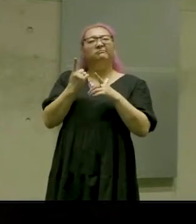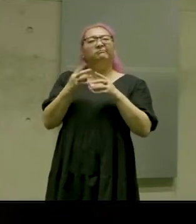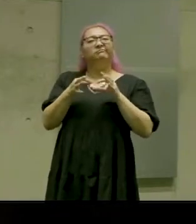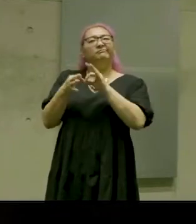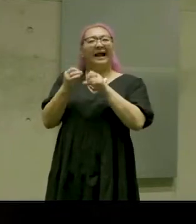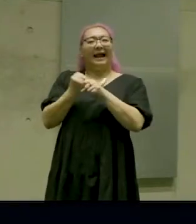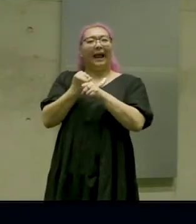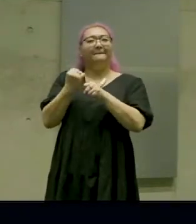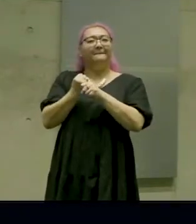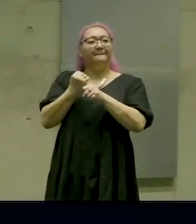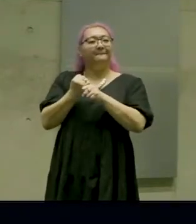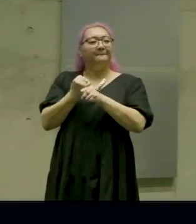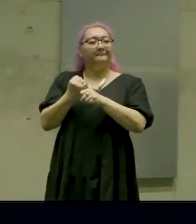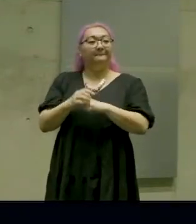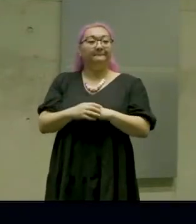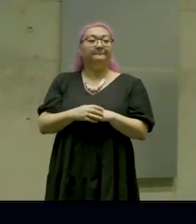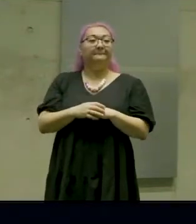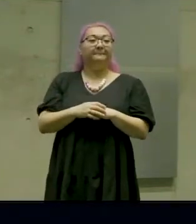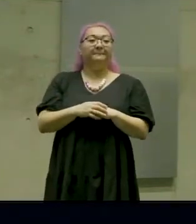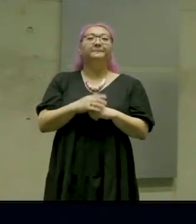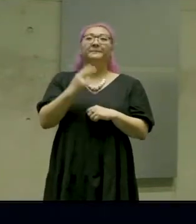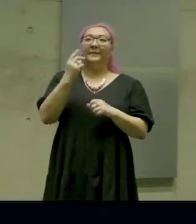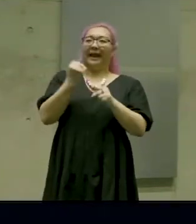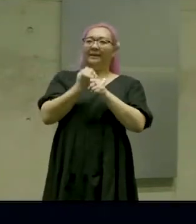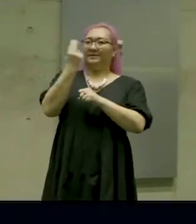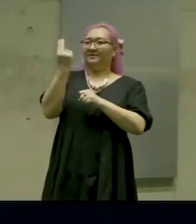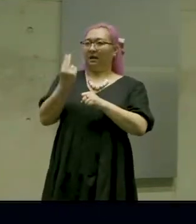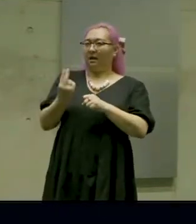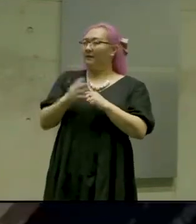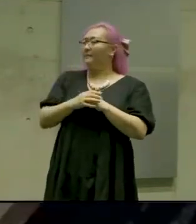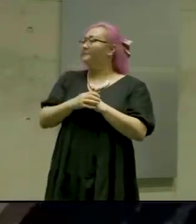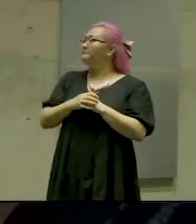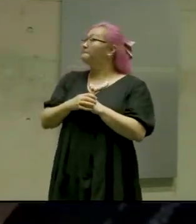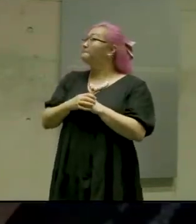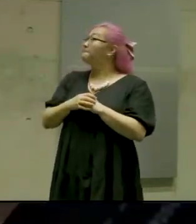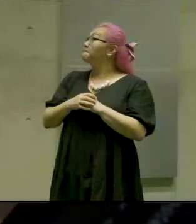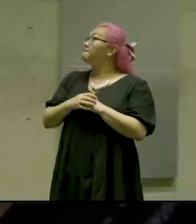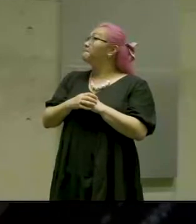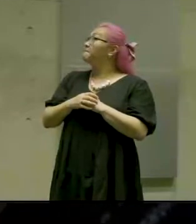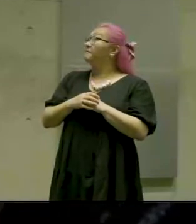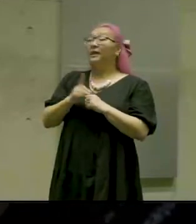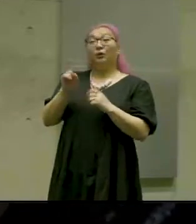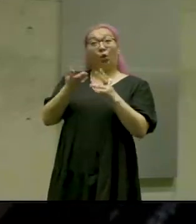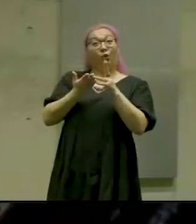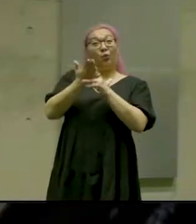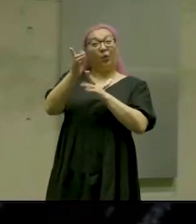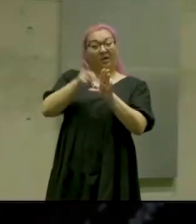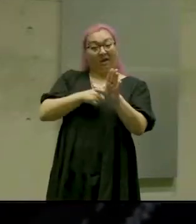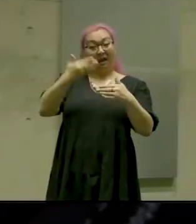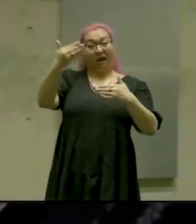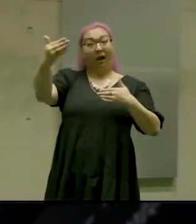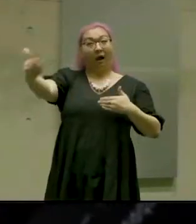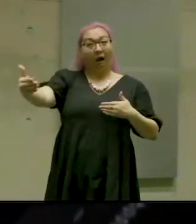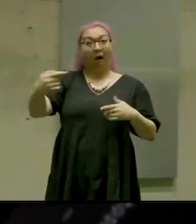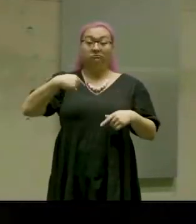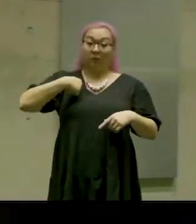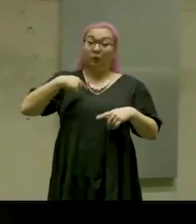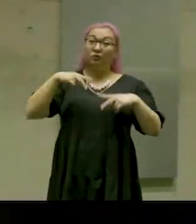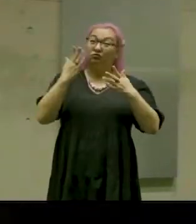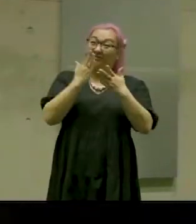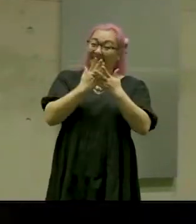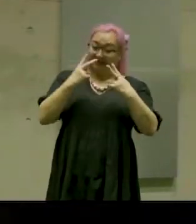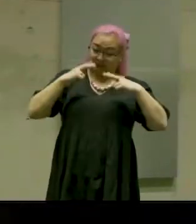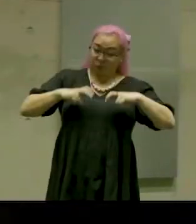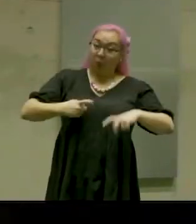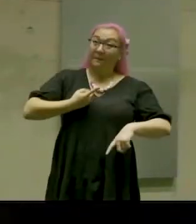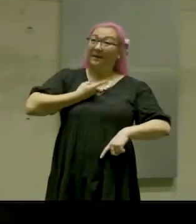use the whole year to express myself through a project. And I created this project, which is one of my favorite,